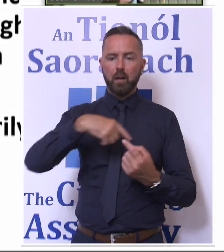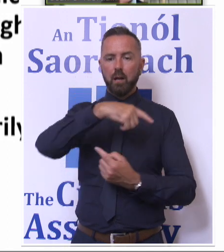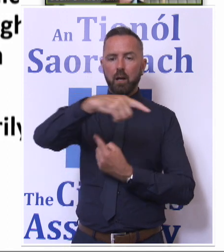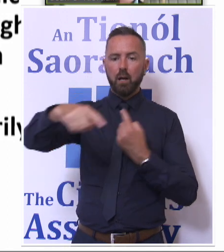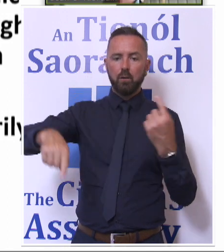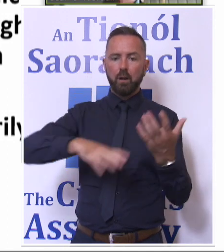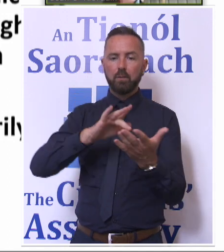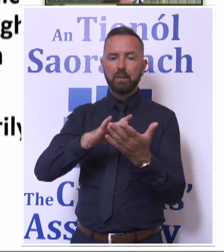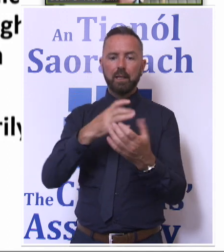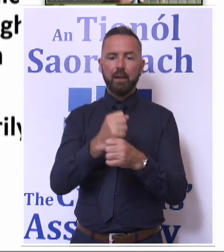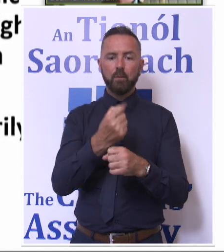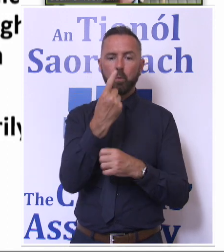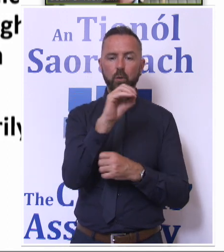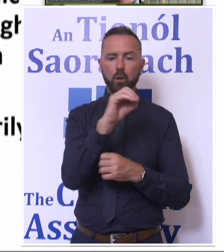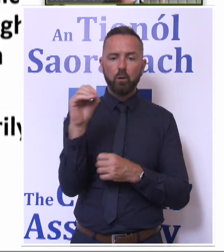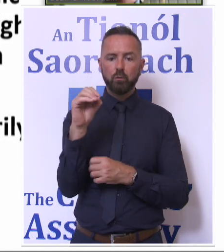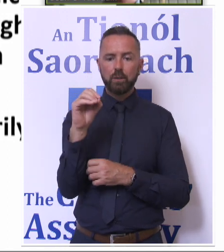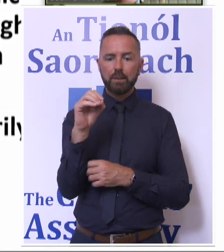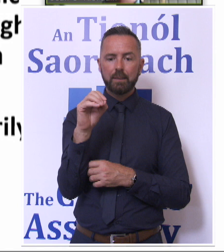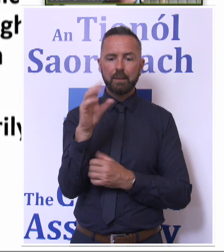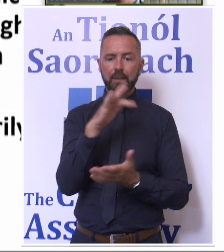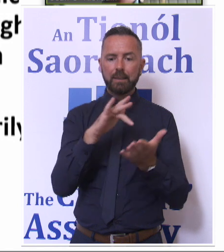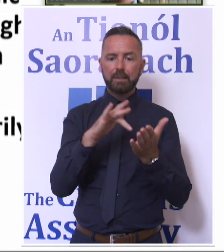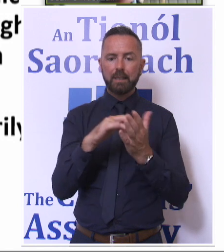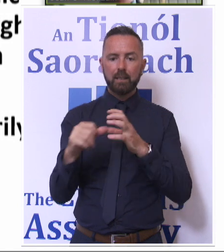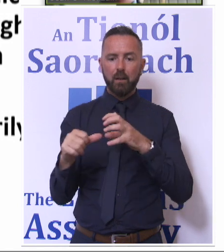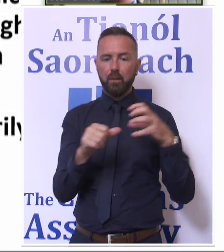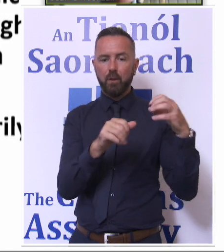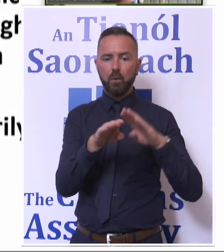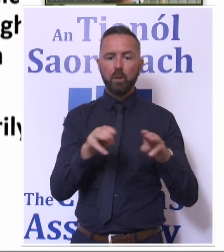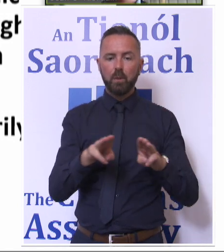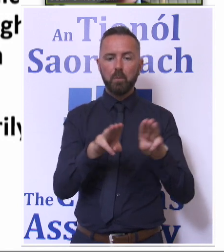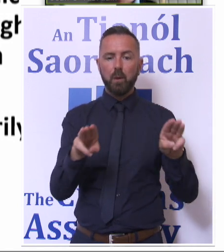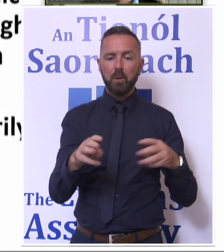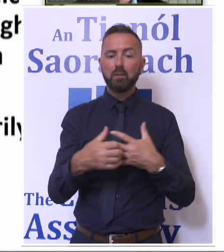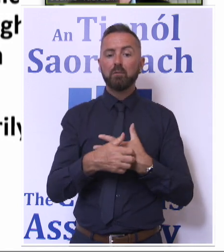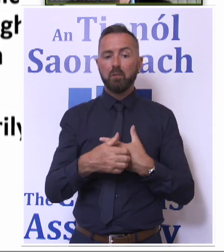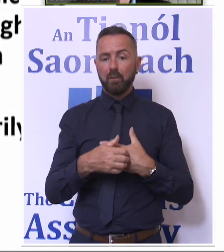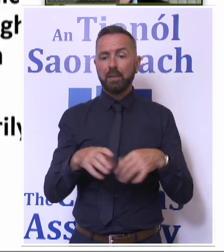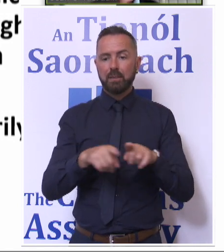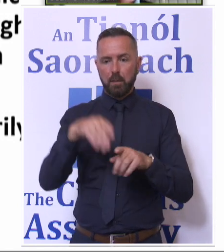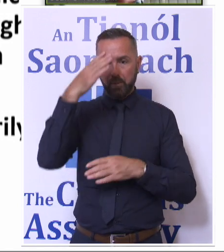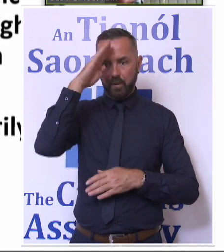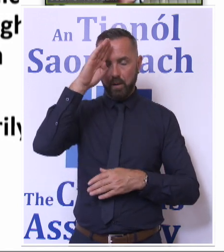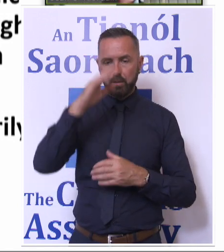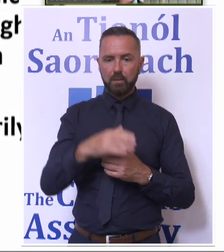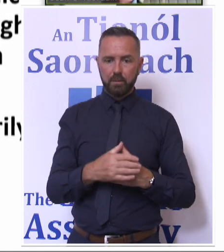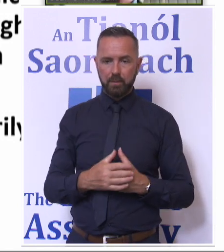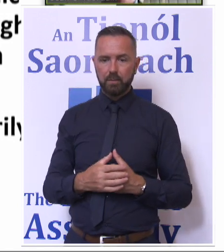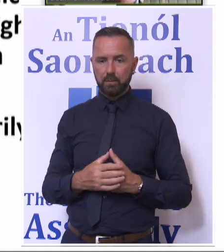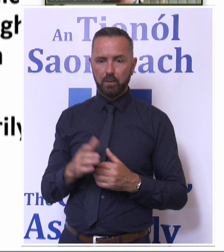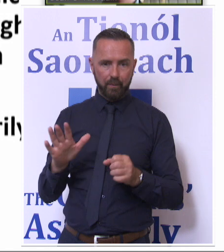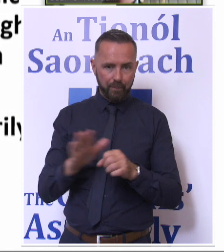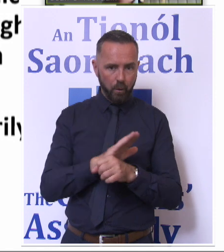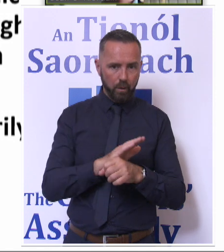essentially 100 city authorities in Greater Boston, with a population broadly similar to that of Ireland, to the